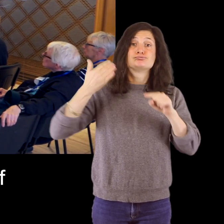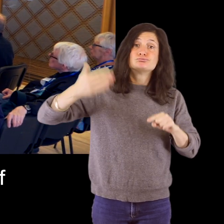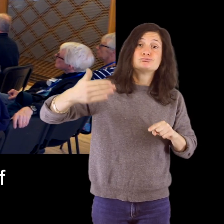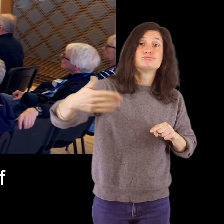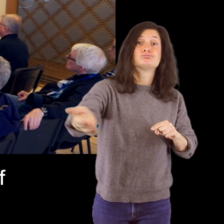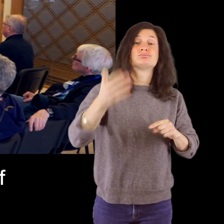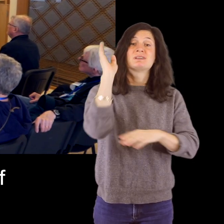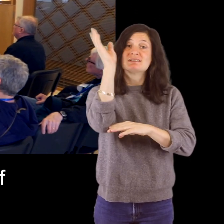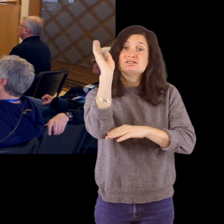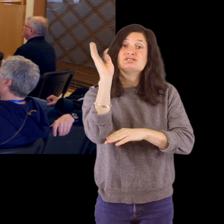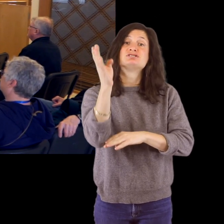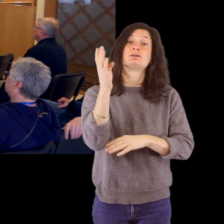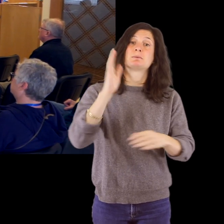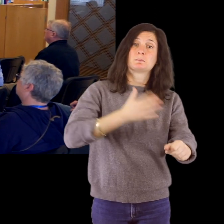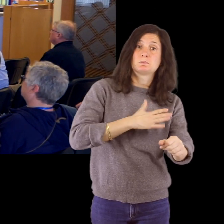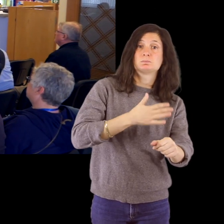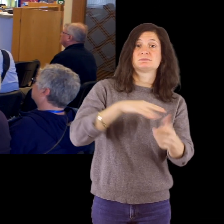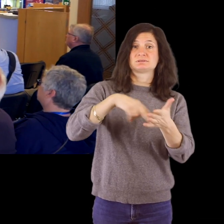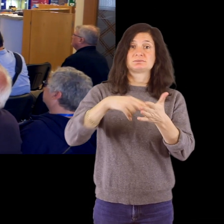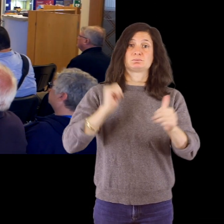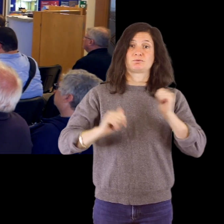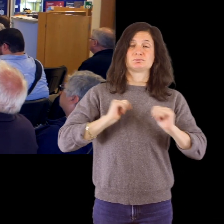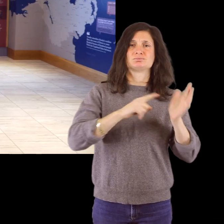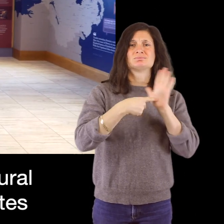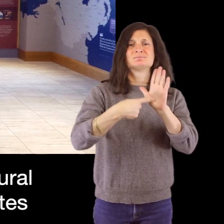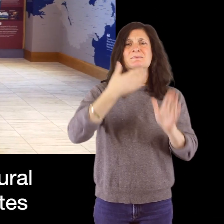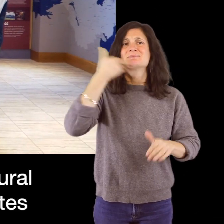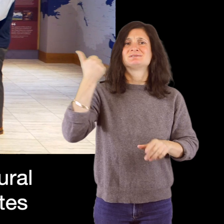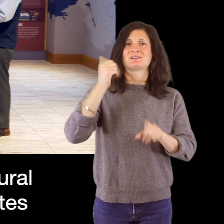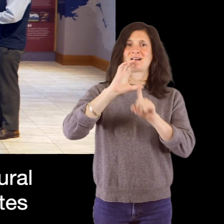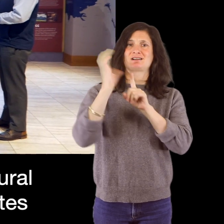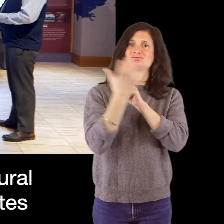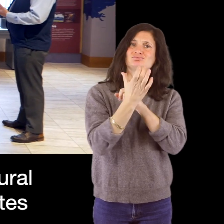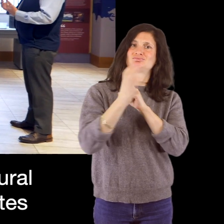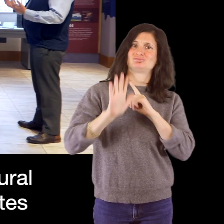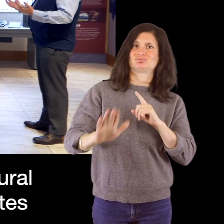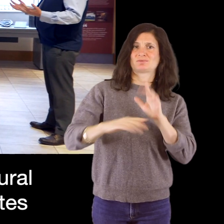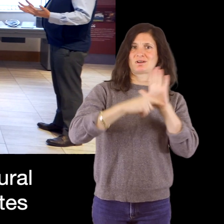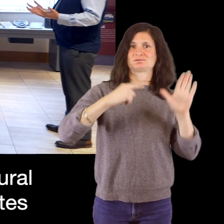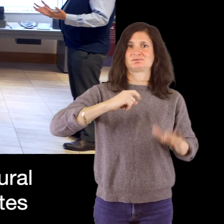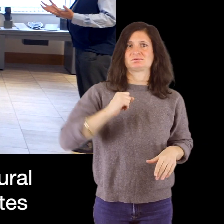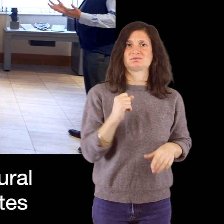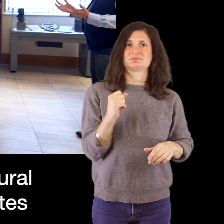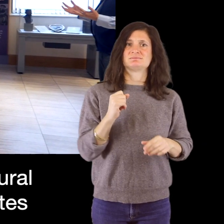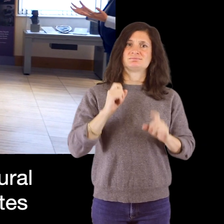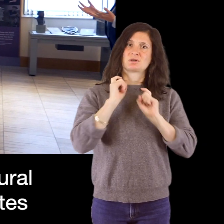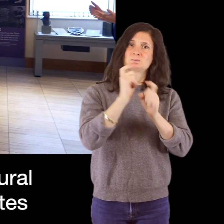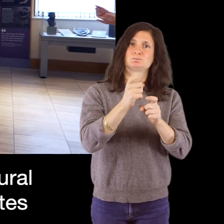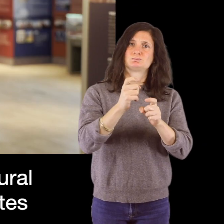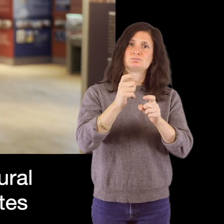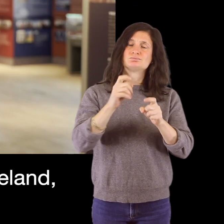historical lectures and talks, as well as music and dance performances, showcasing the best of the cultural offer that Ulster